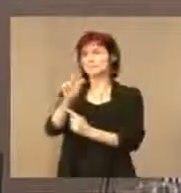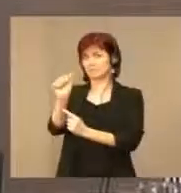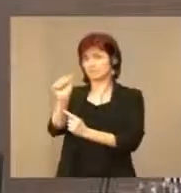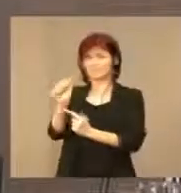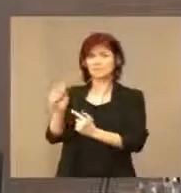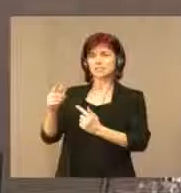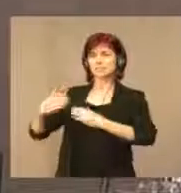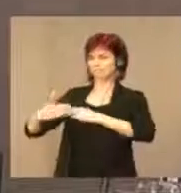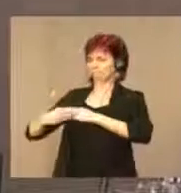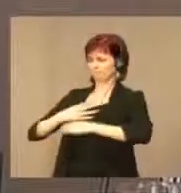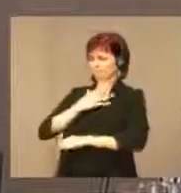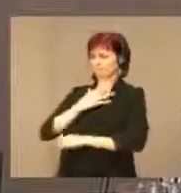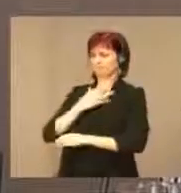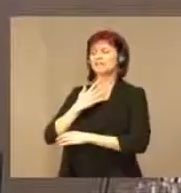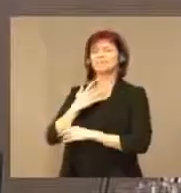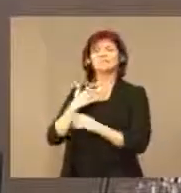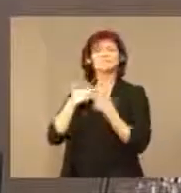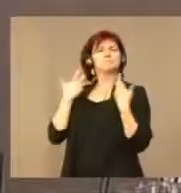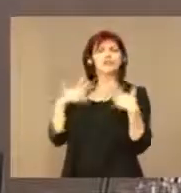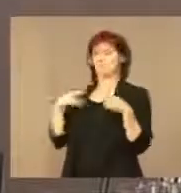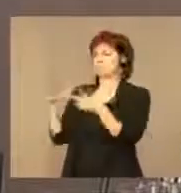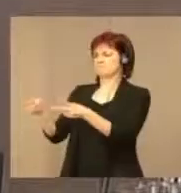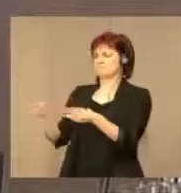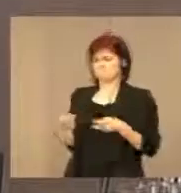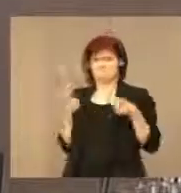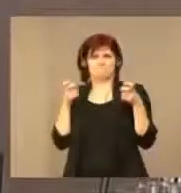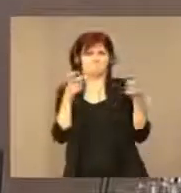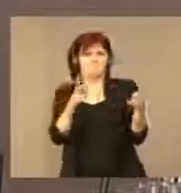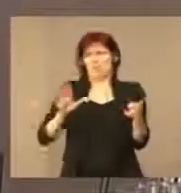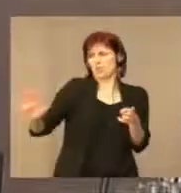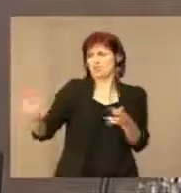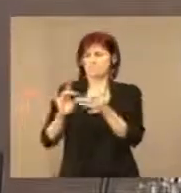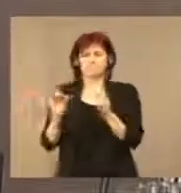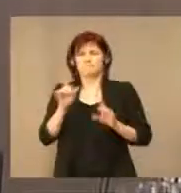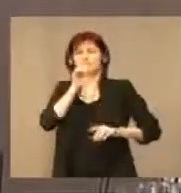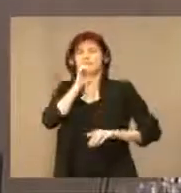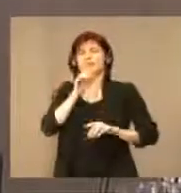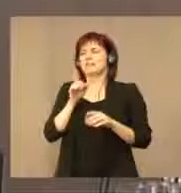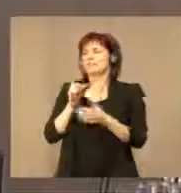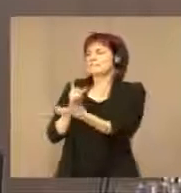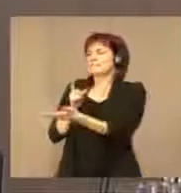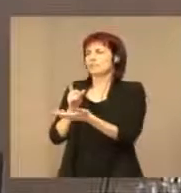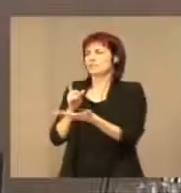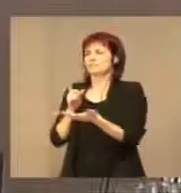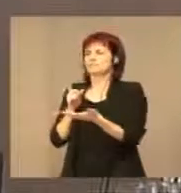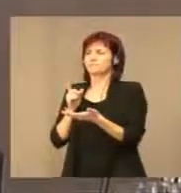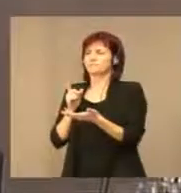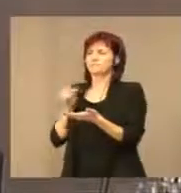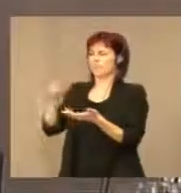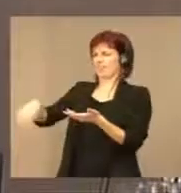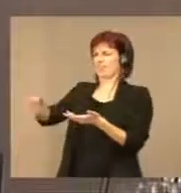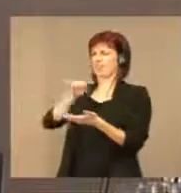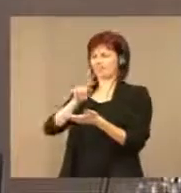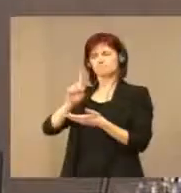speaking for them, I do think they really approach the elimination of